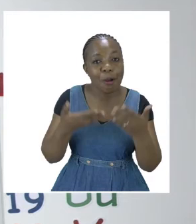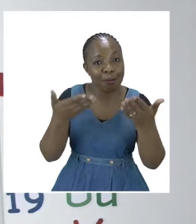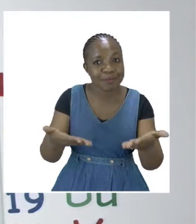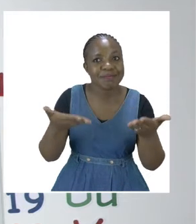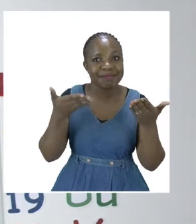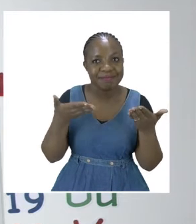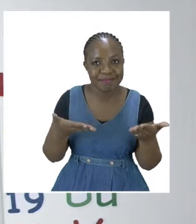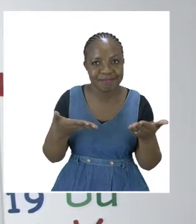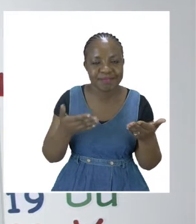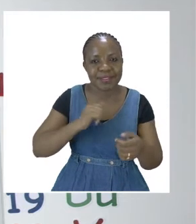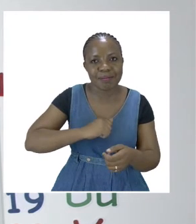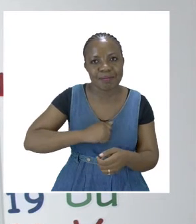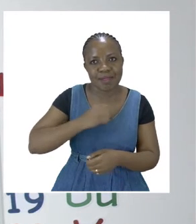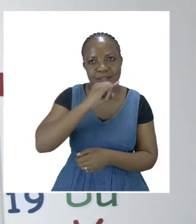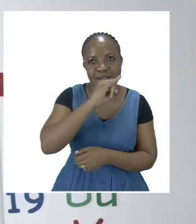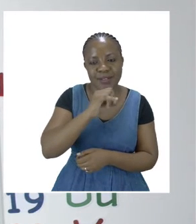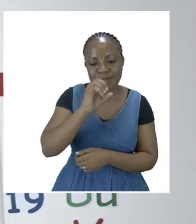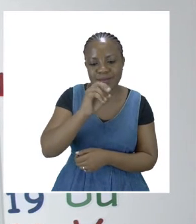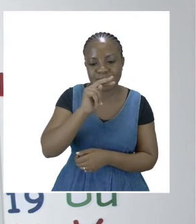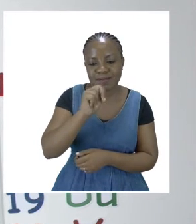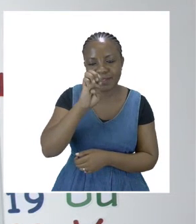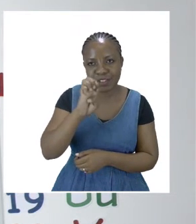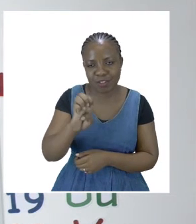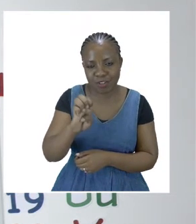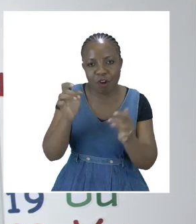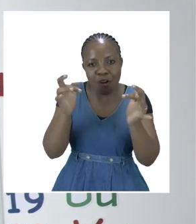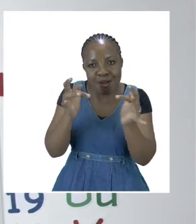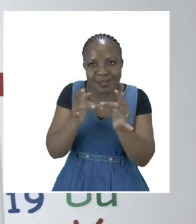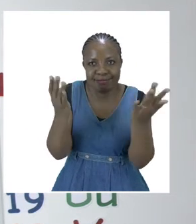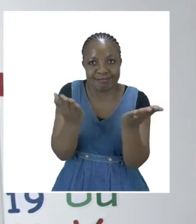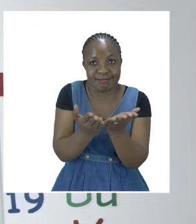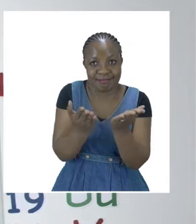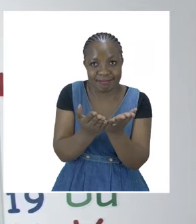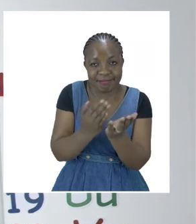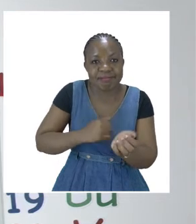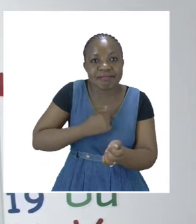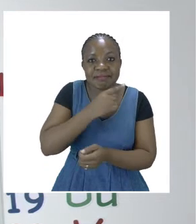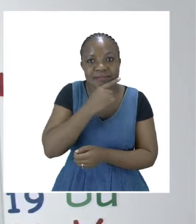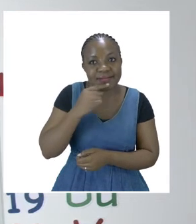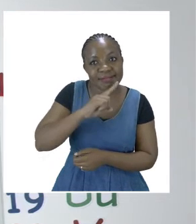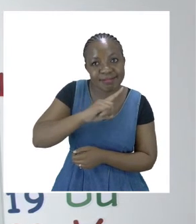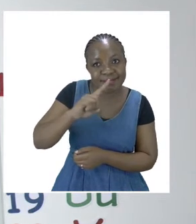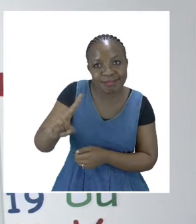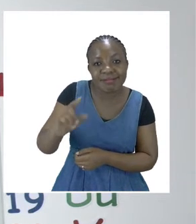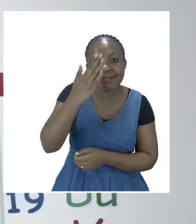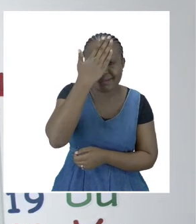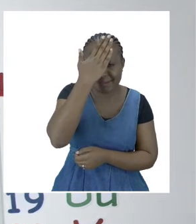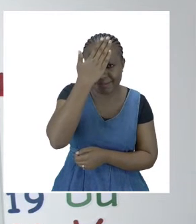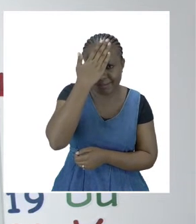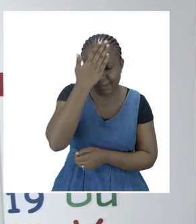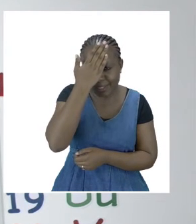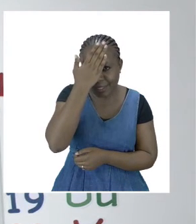Welcome to My Zone Online School. My name is Teacher Mutsa. Get your education